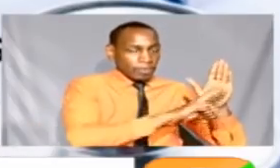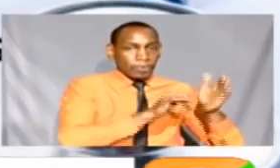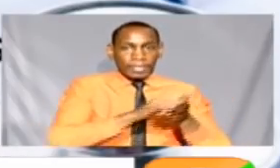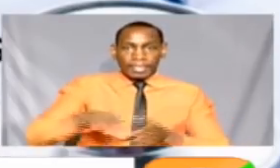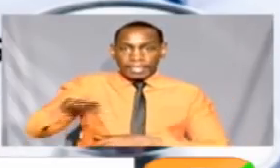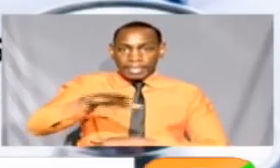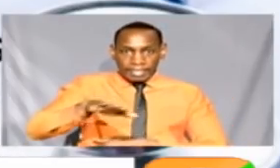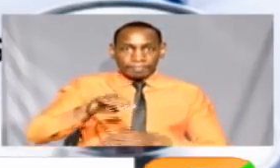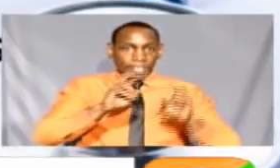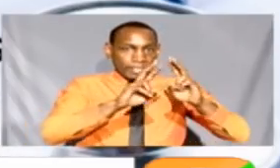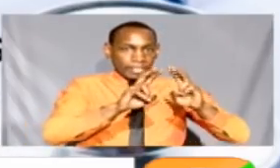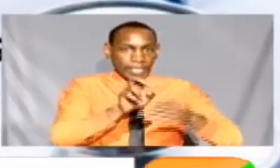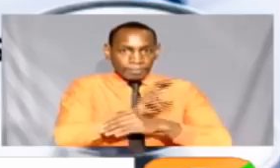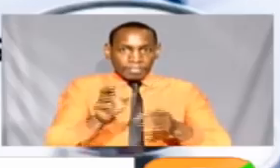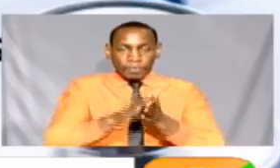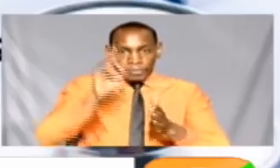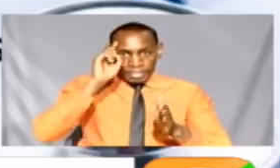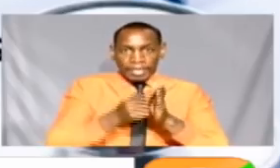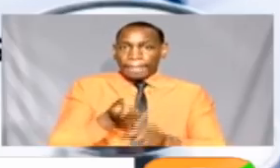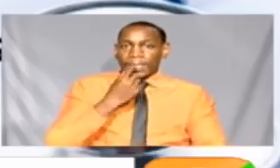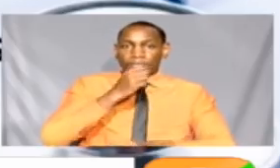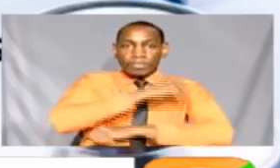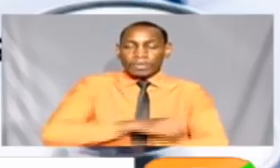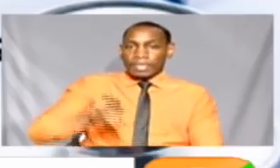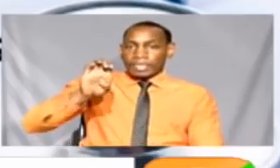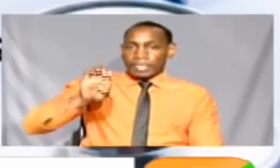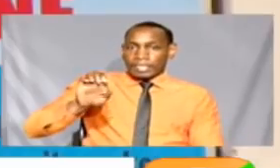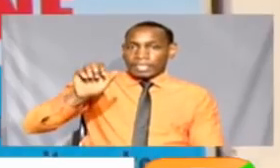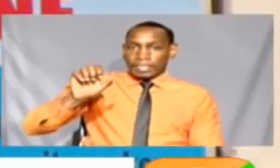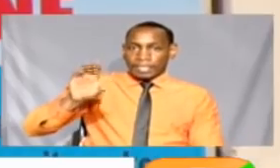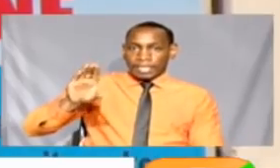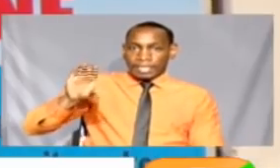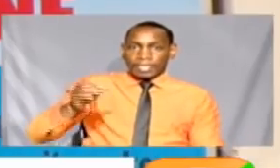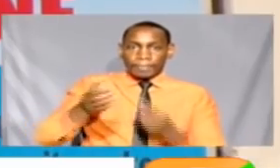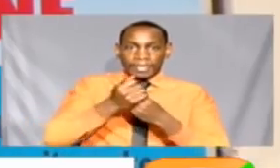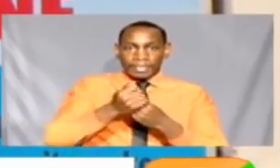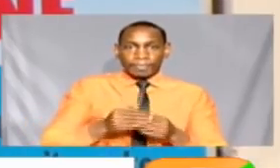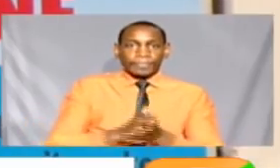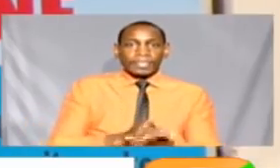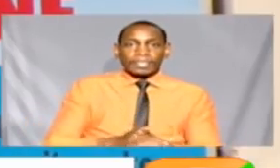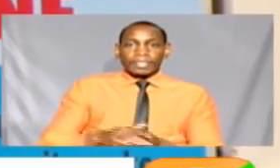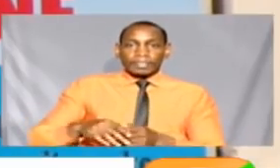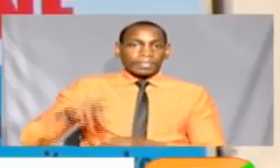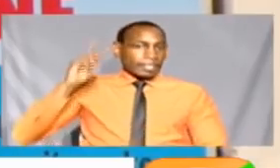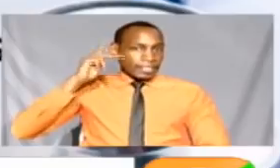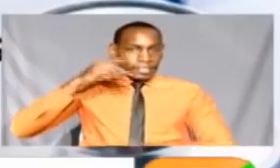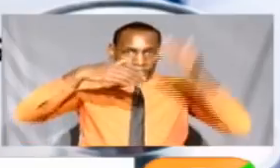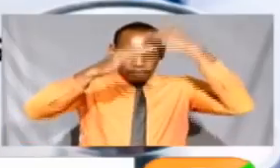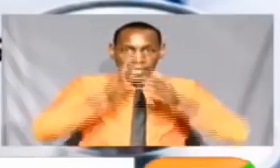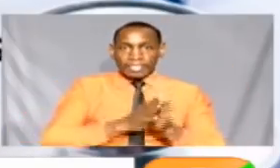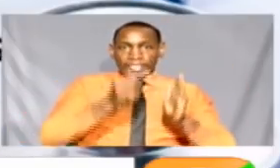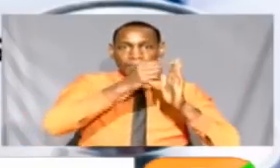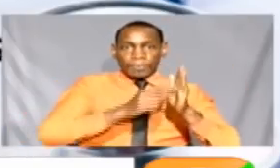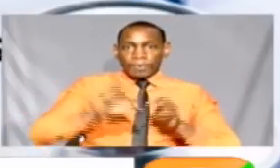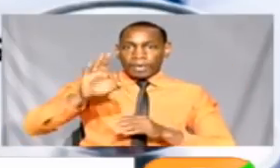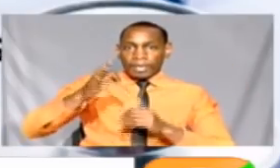Regional Guidelines for Inspection and Recognition of Medical Schools in ESC partner states. Kisii University School of Health Sciences scored